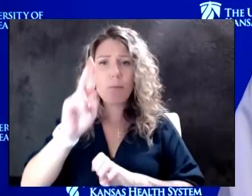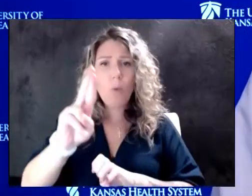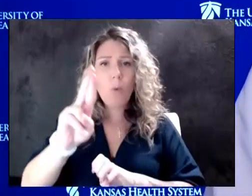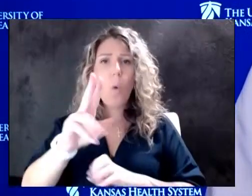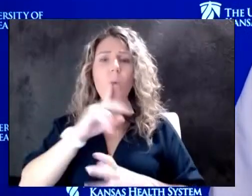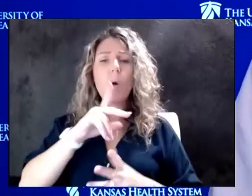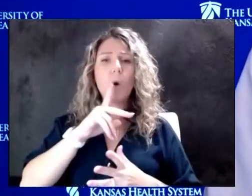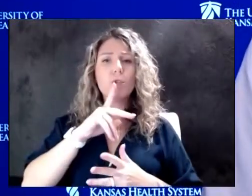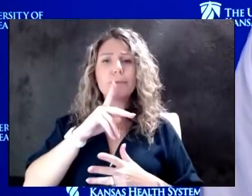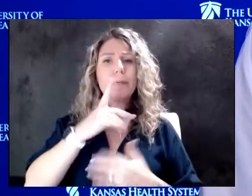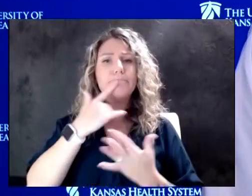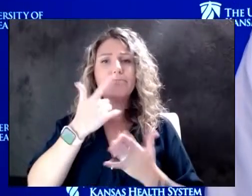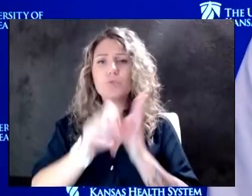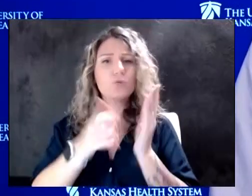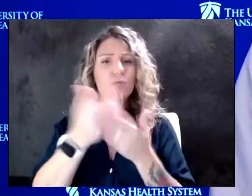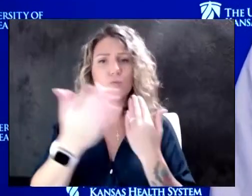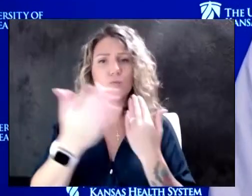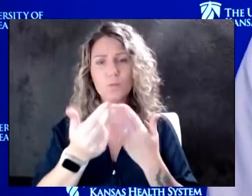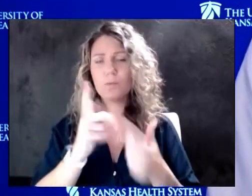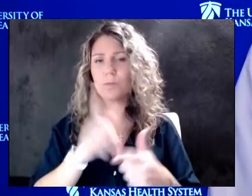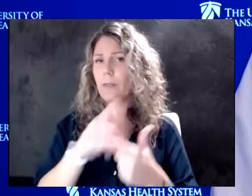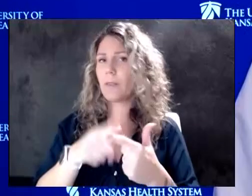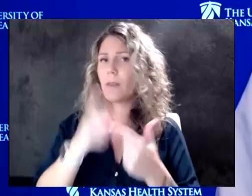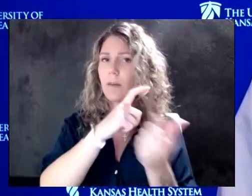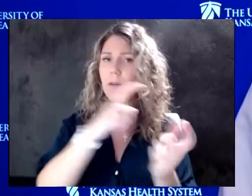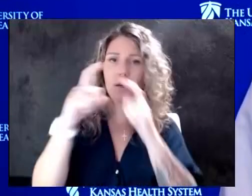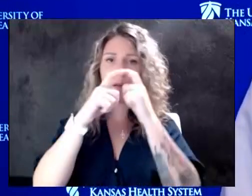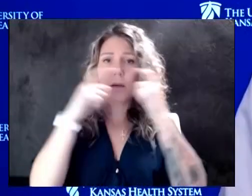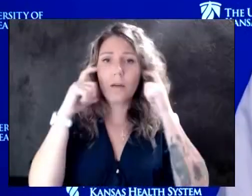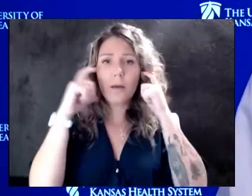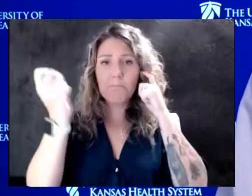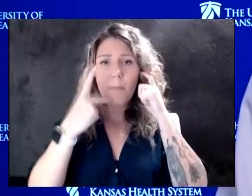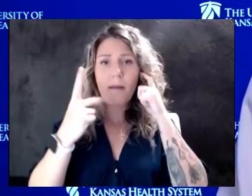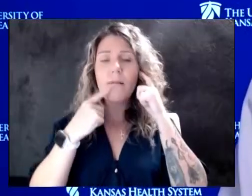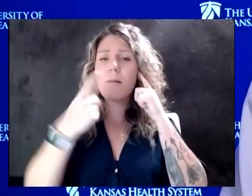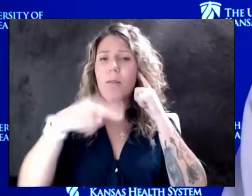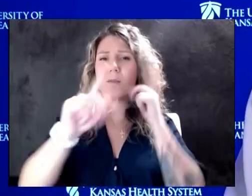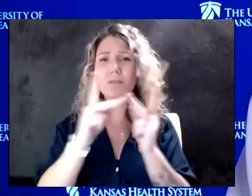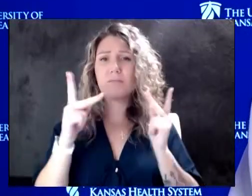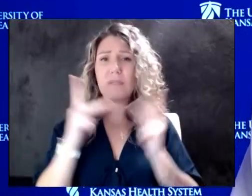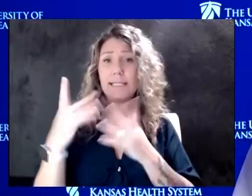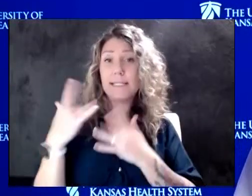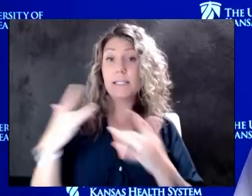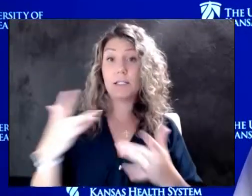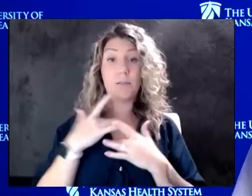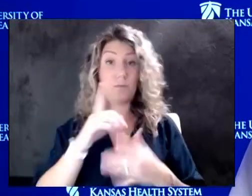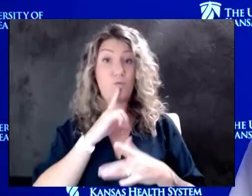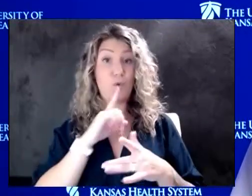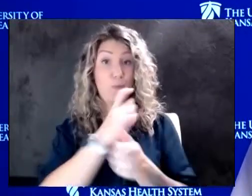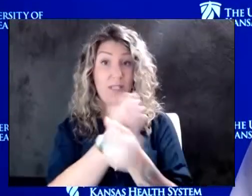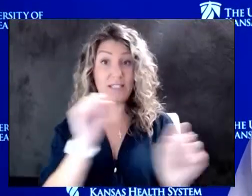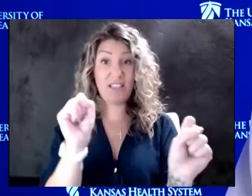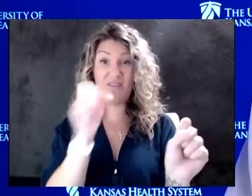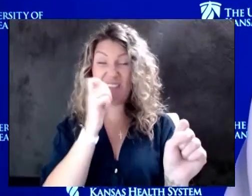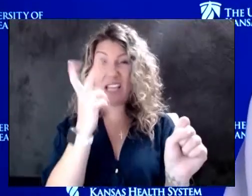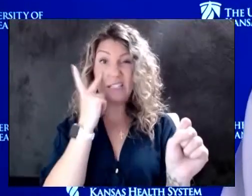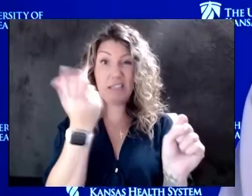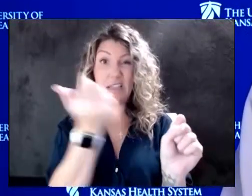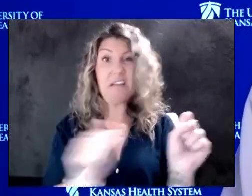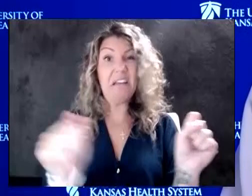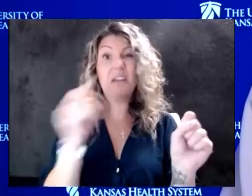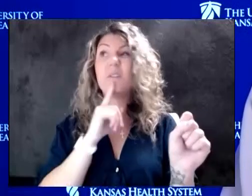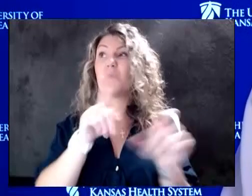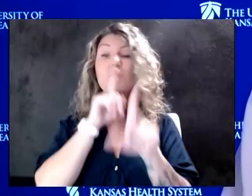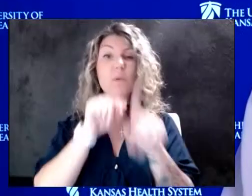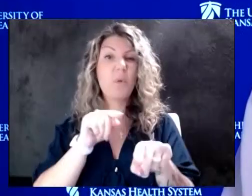after you can put it back on. But usually those places have tended to be very, very safe, and we haven't seen a lot of reports or any